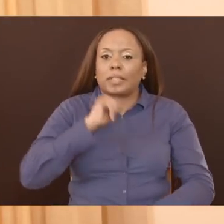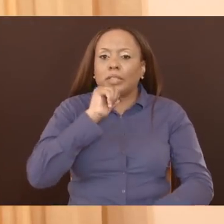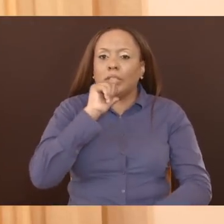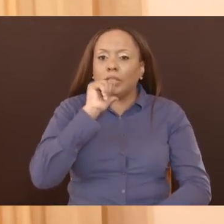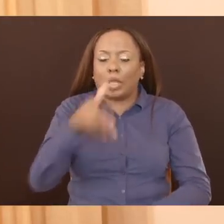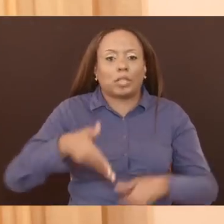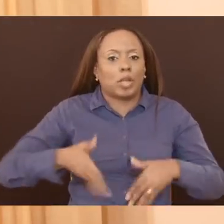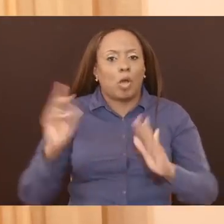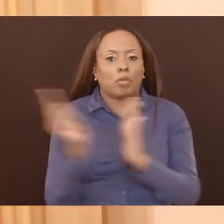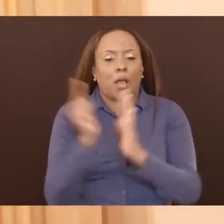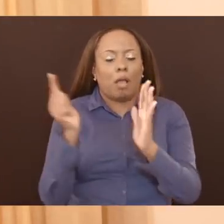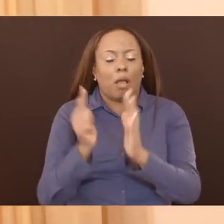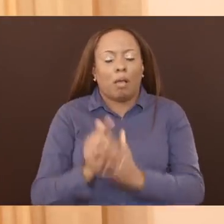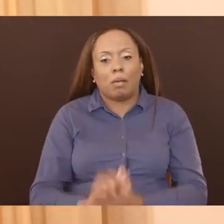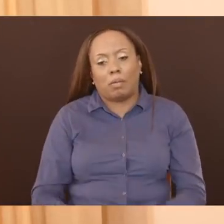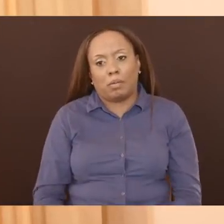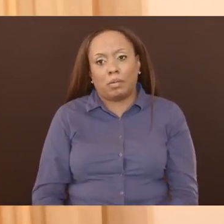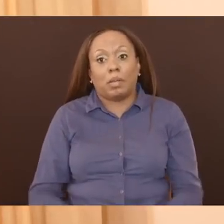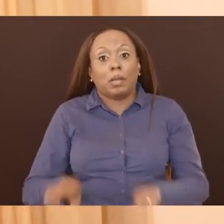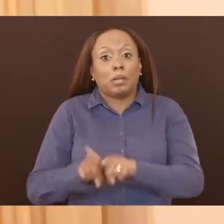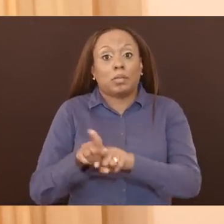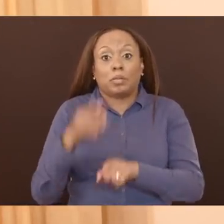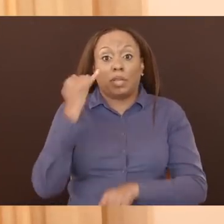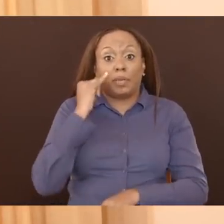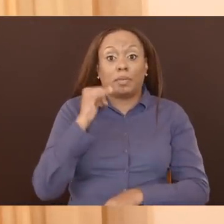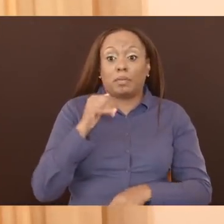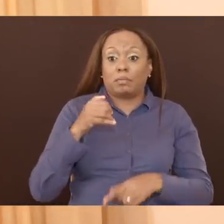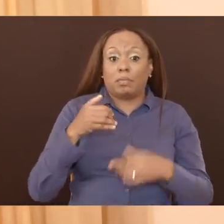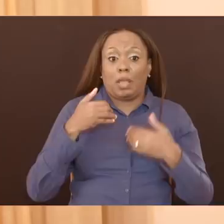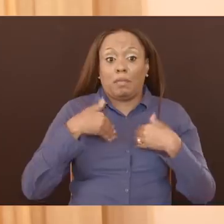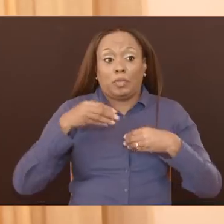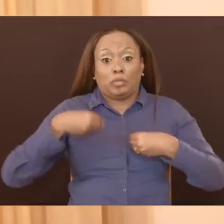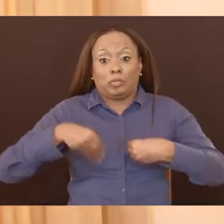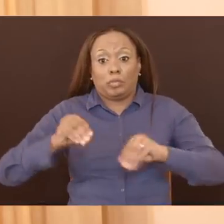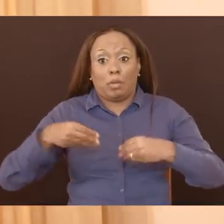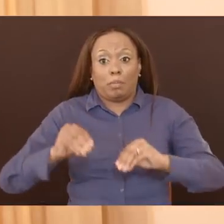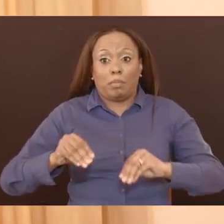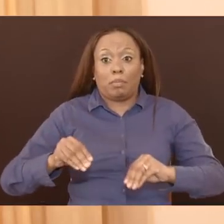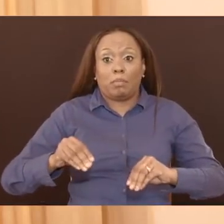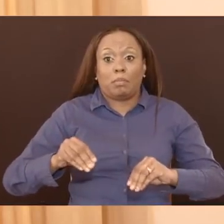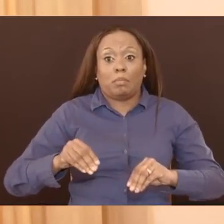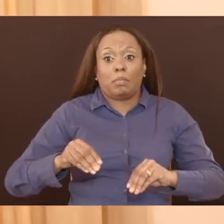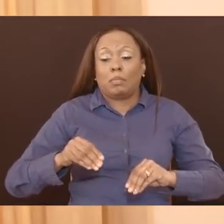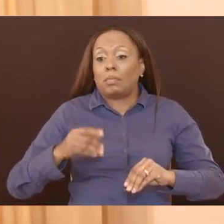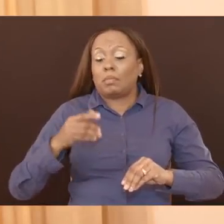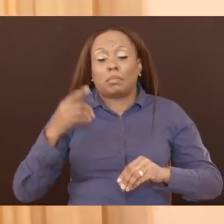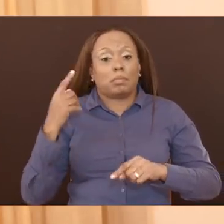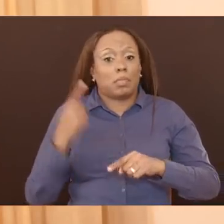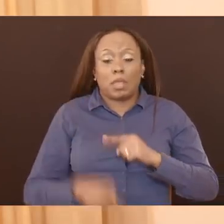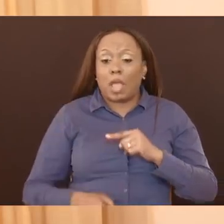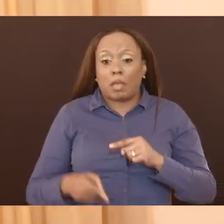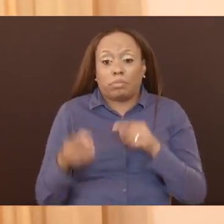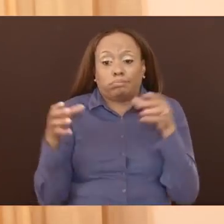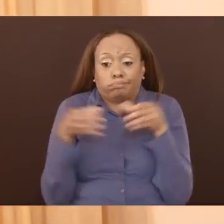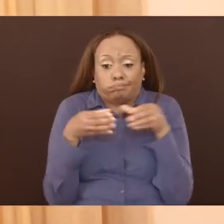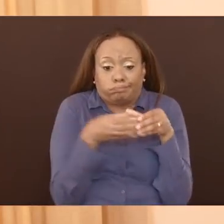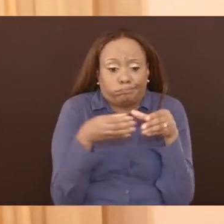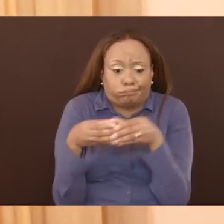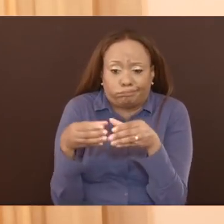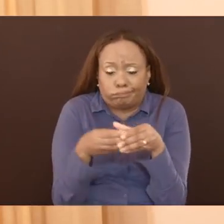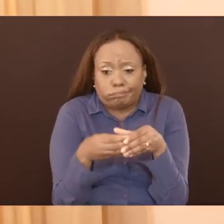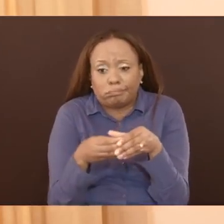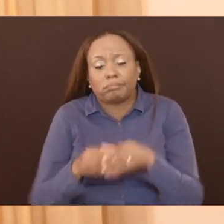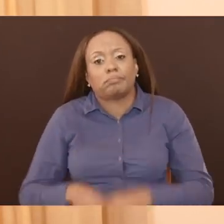overly expose yourself in crowds in any way. We met last week with the churches, and we've already agreed to individual